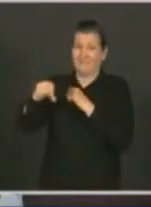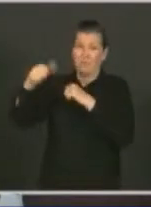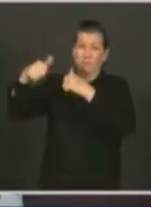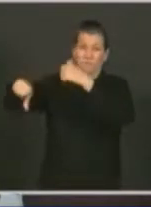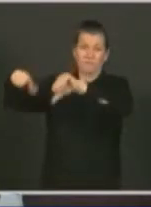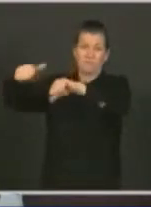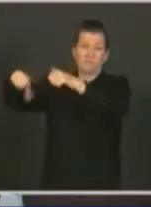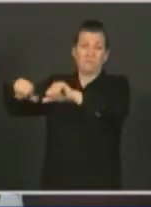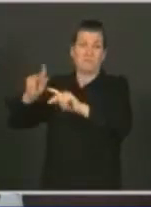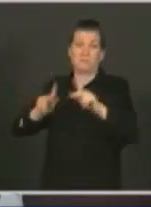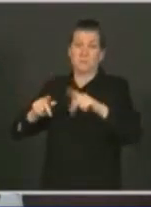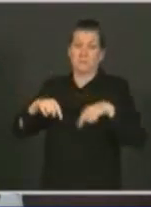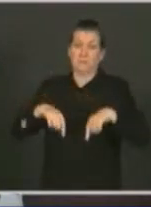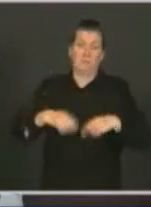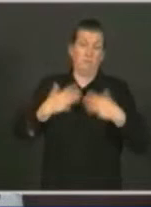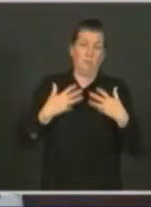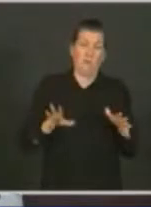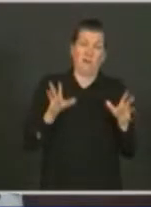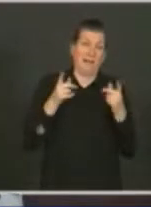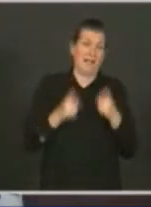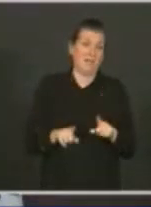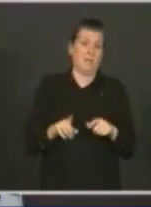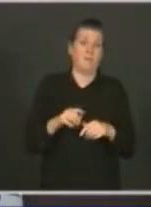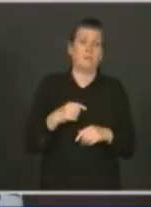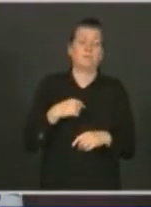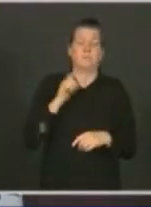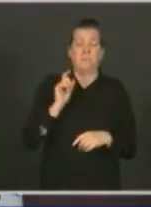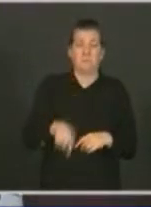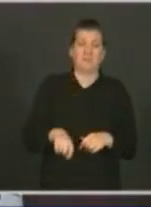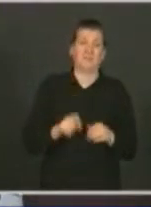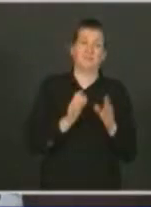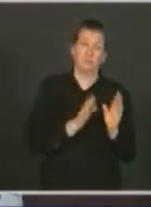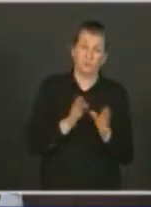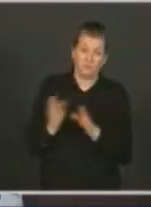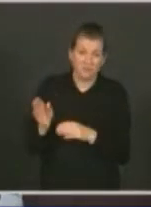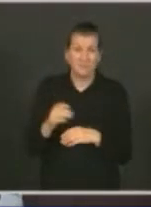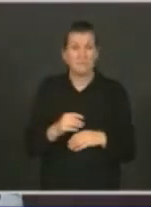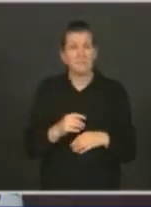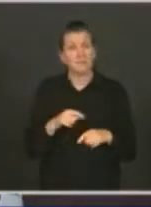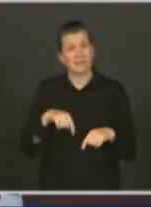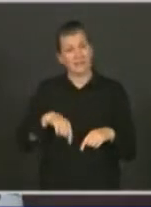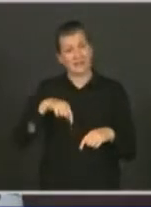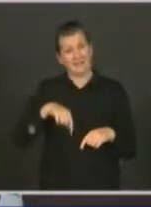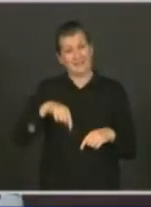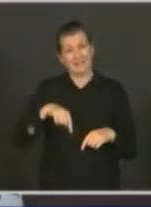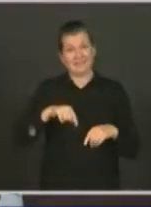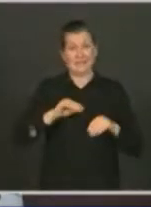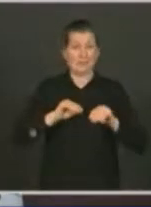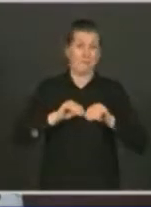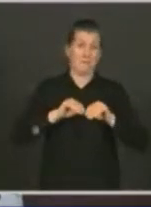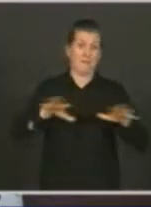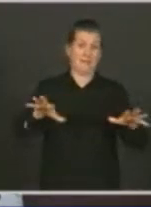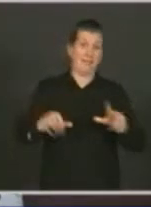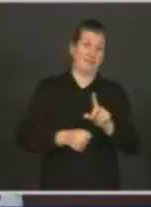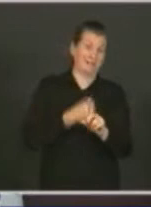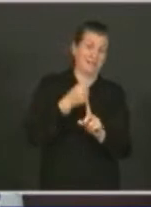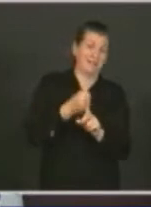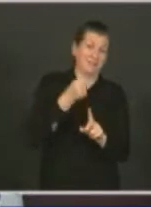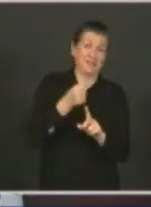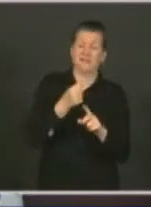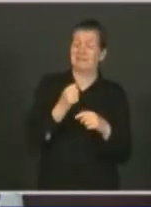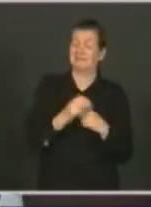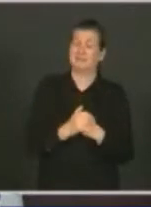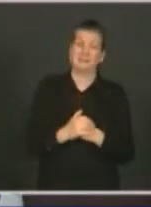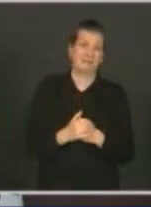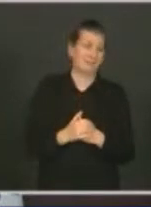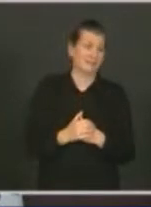again. But we also want to be prepared and realistic about the fact that this is a pandemic, which is growing exponentially in our